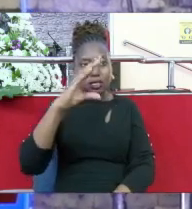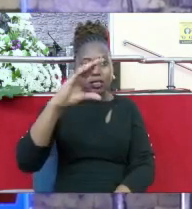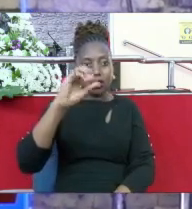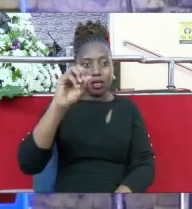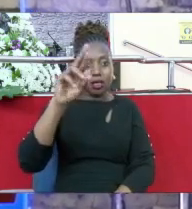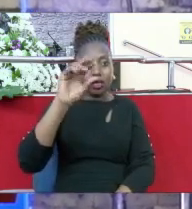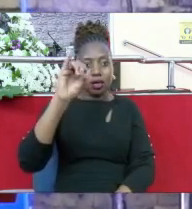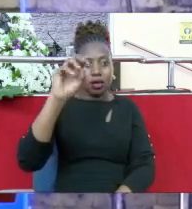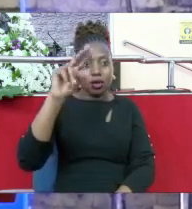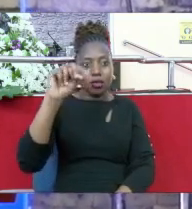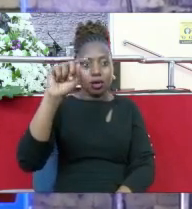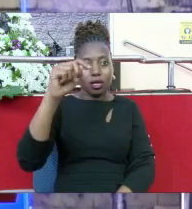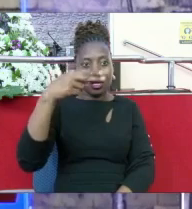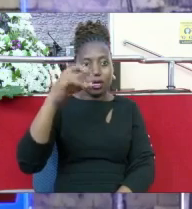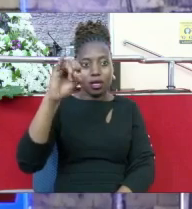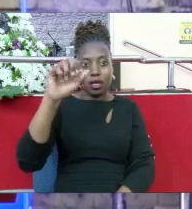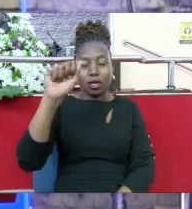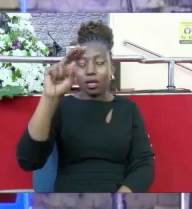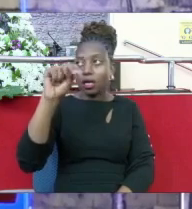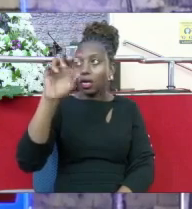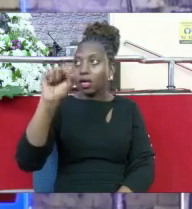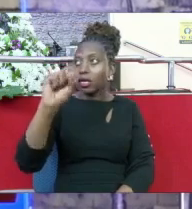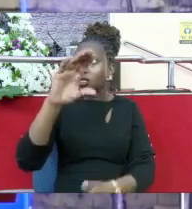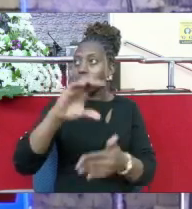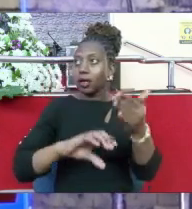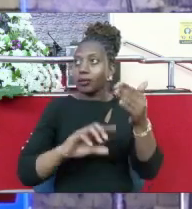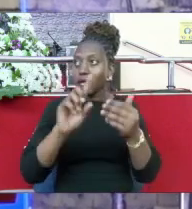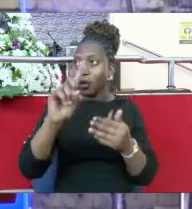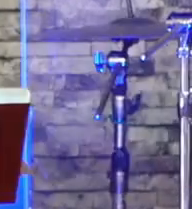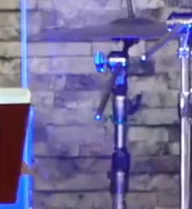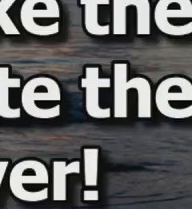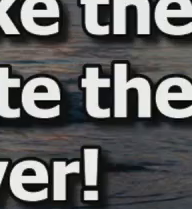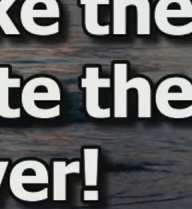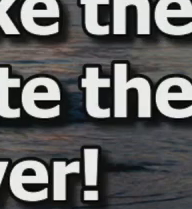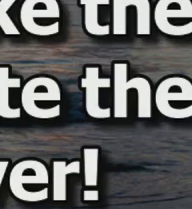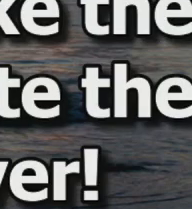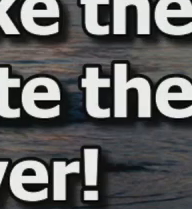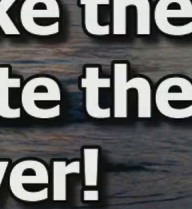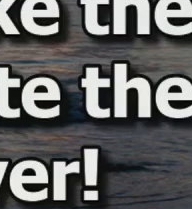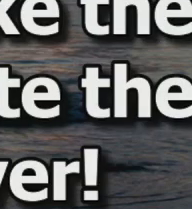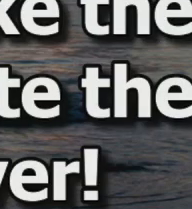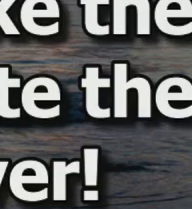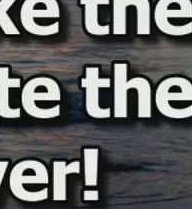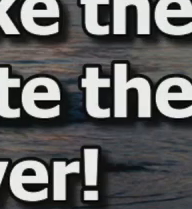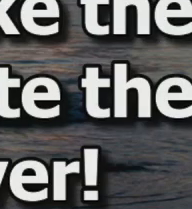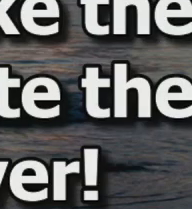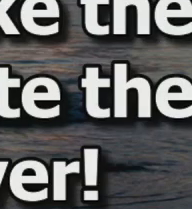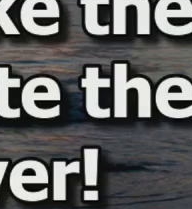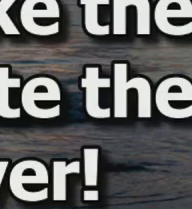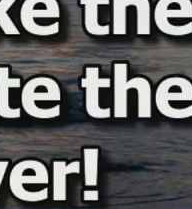18. 1 Corinthians 1, 15 to 18.